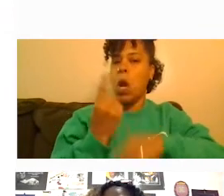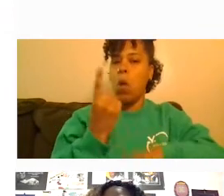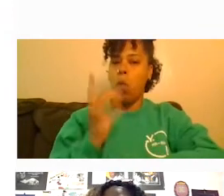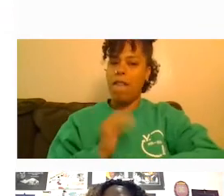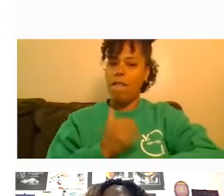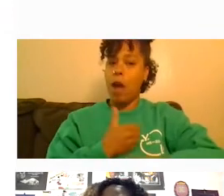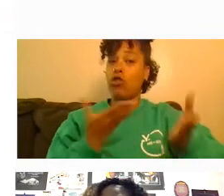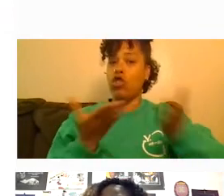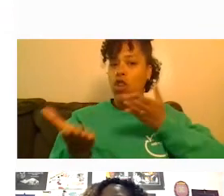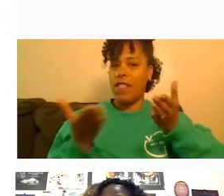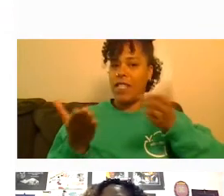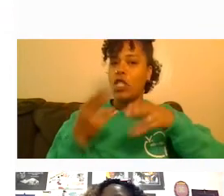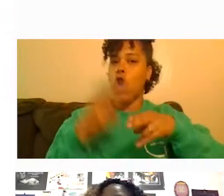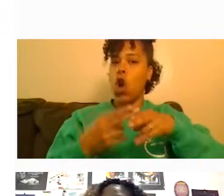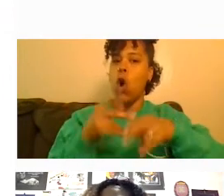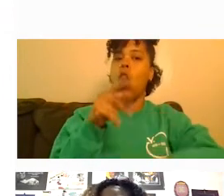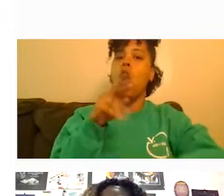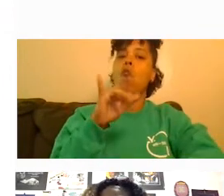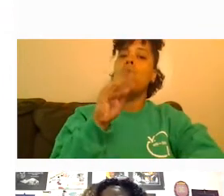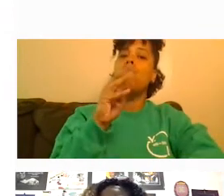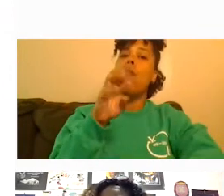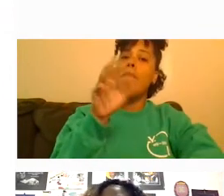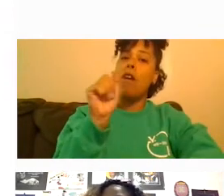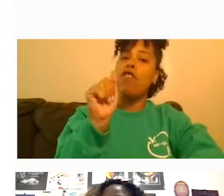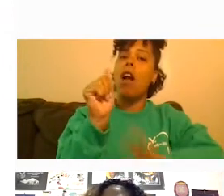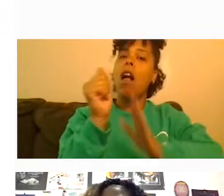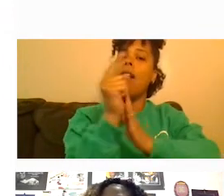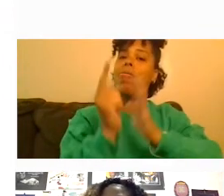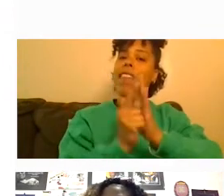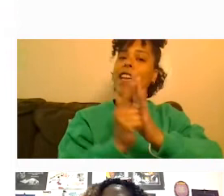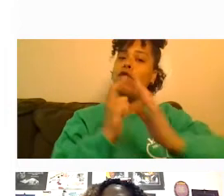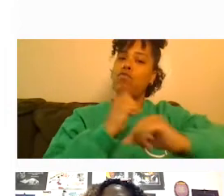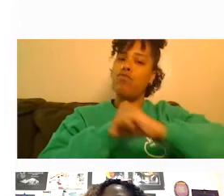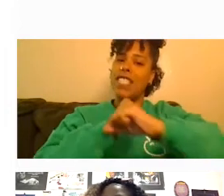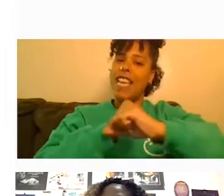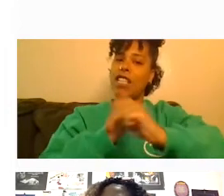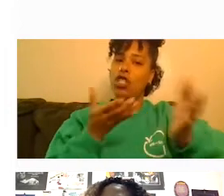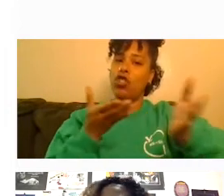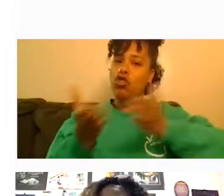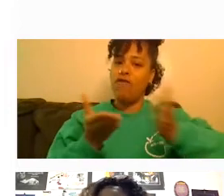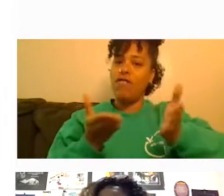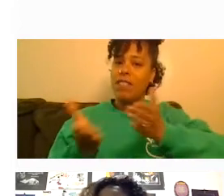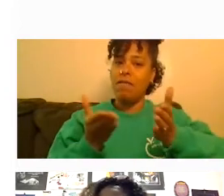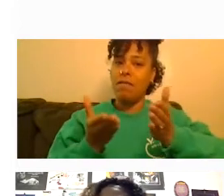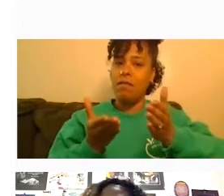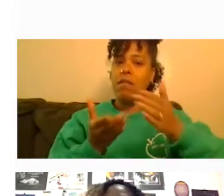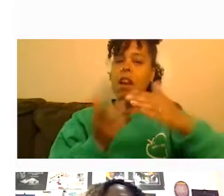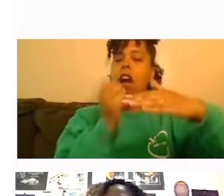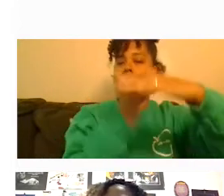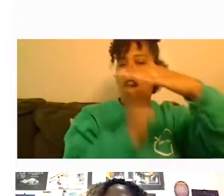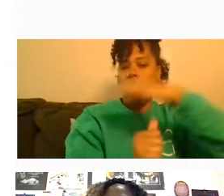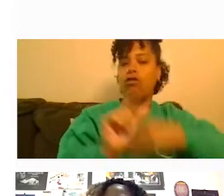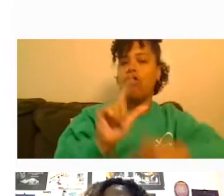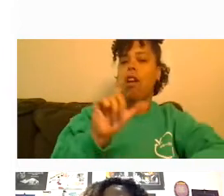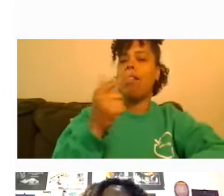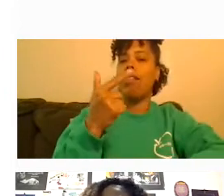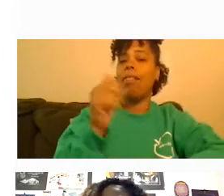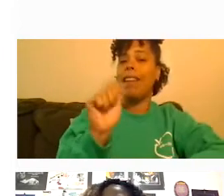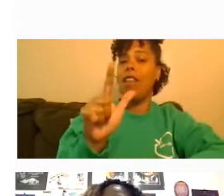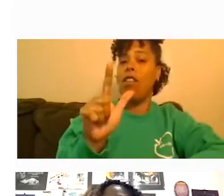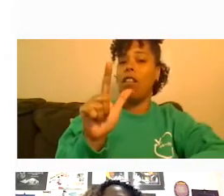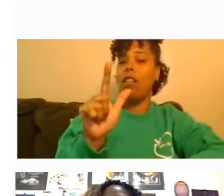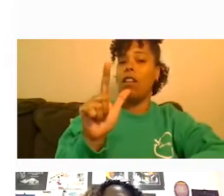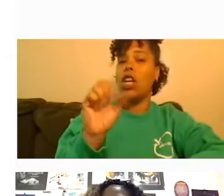which is called Primerica Legal Protection Service. It's underwritten by Legal Shield. I'm going to share that with